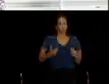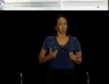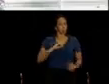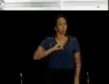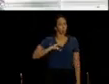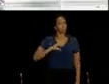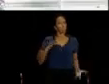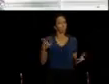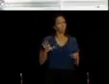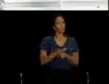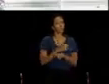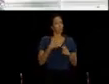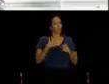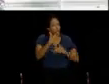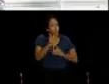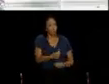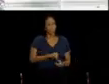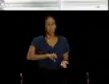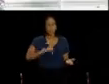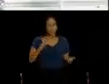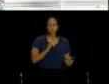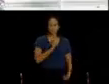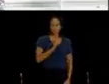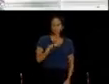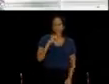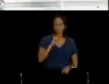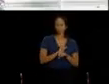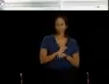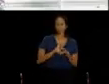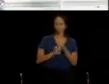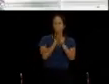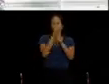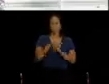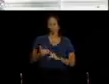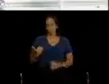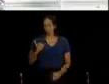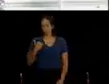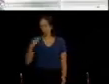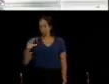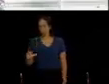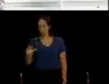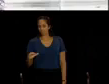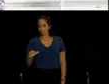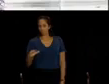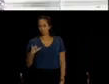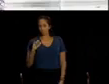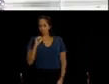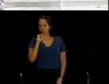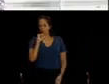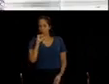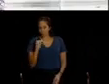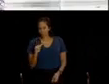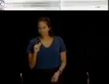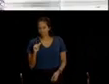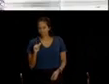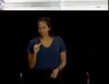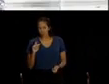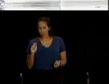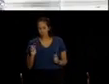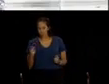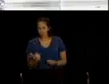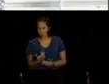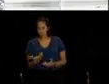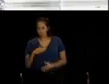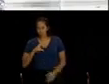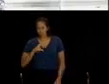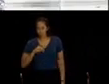was, proud of who she was, to a young child who was not, and then back to an adult who